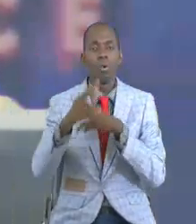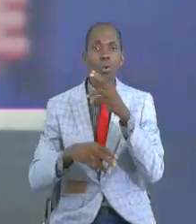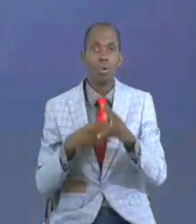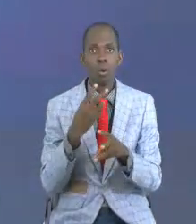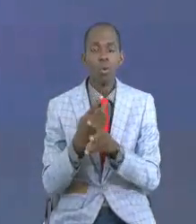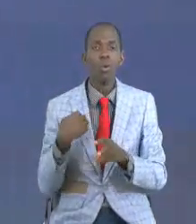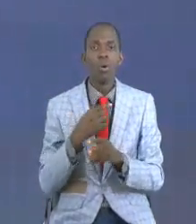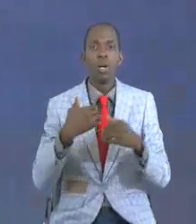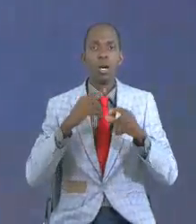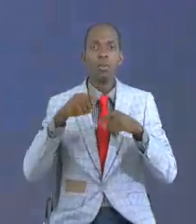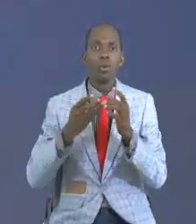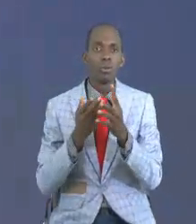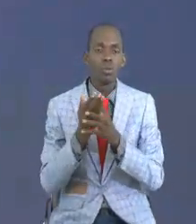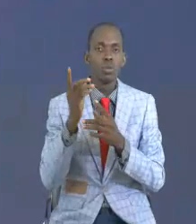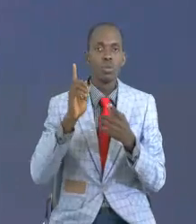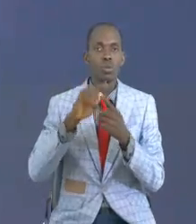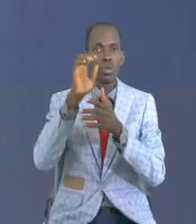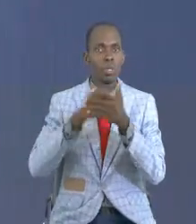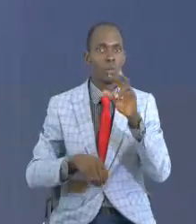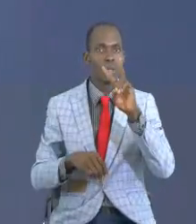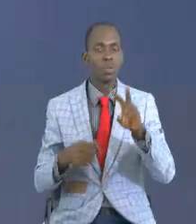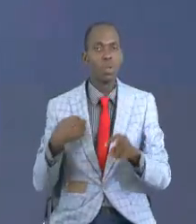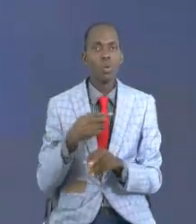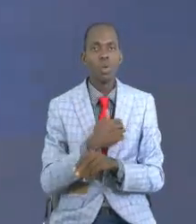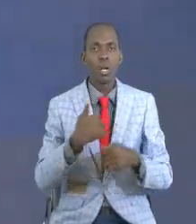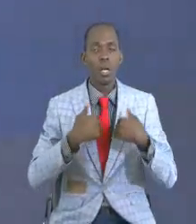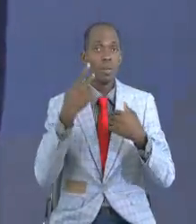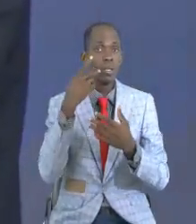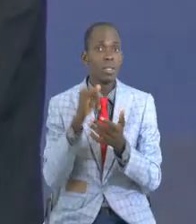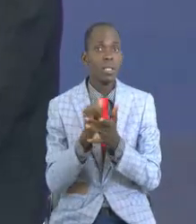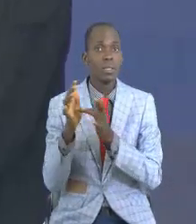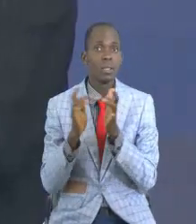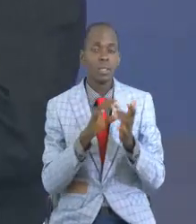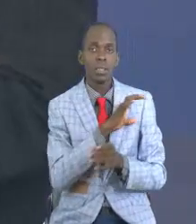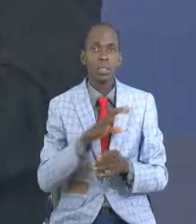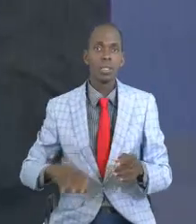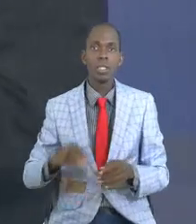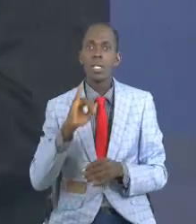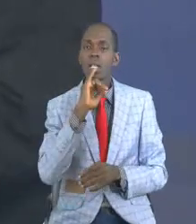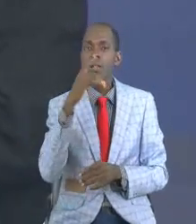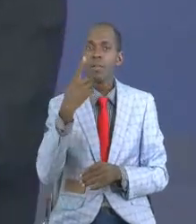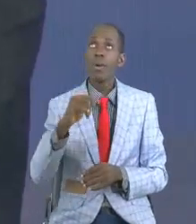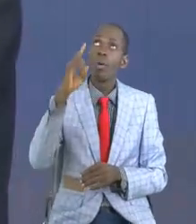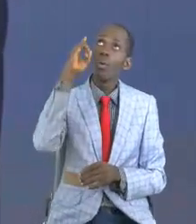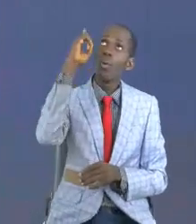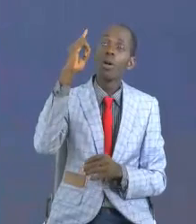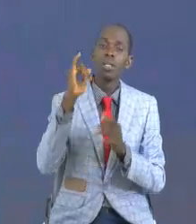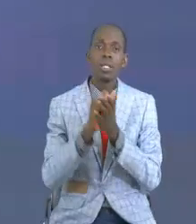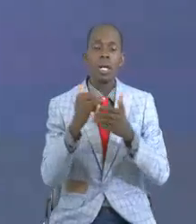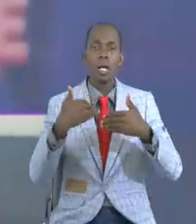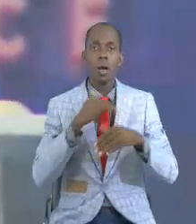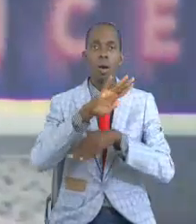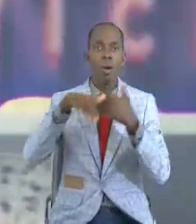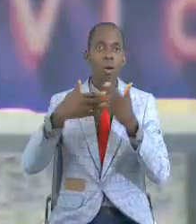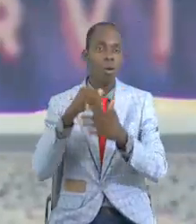to chapter 2, and we've seen that Jesus Christ is the one. He has all authority, and it is